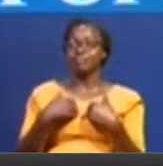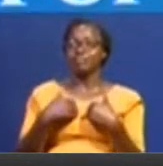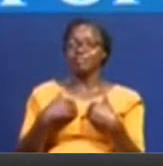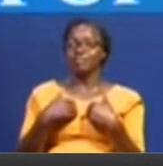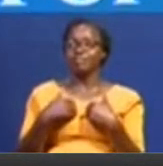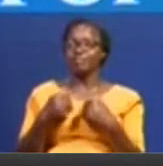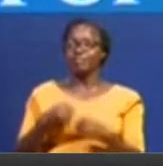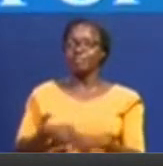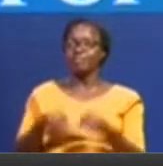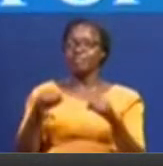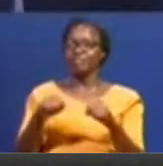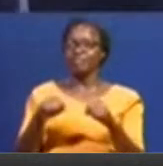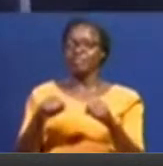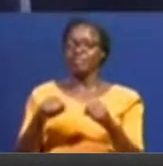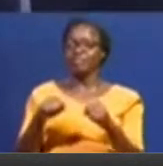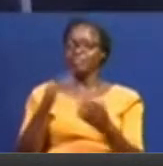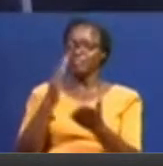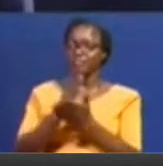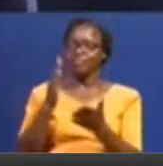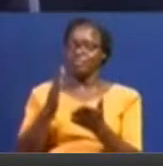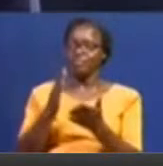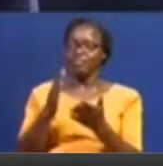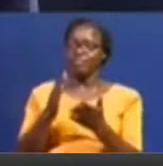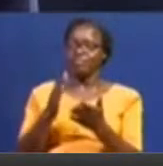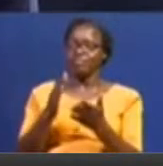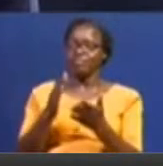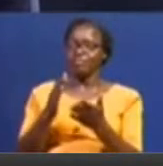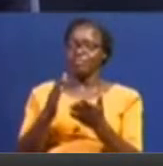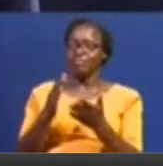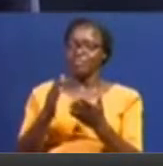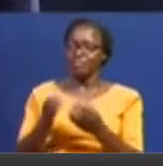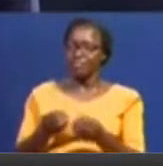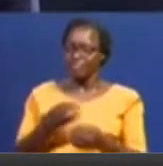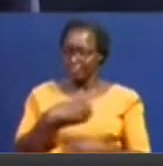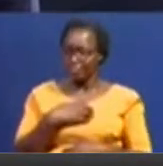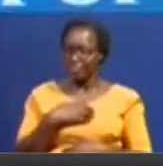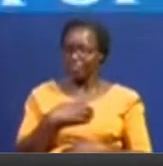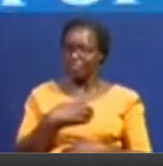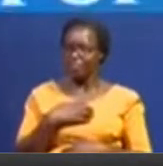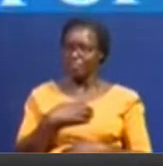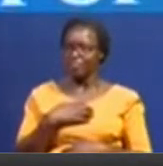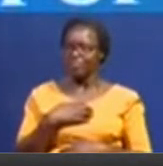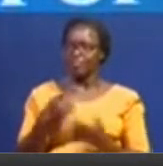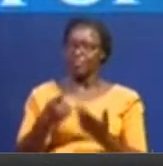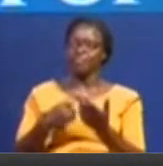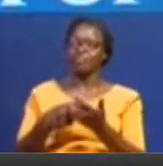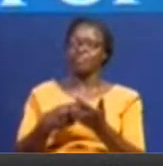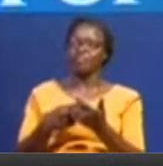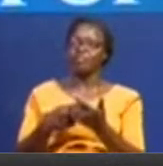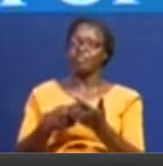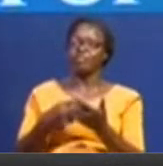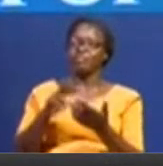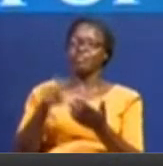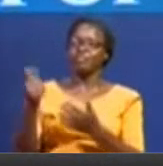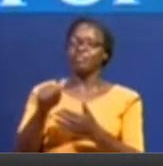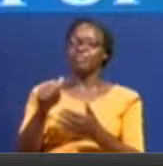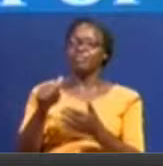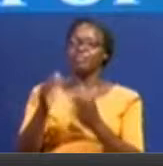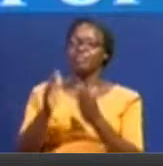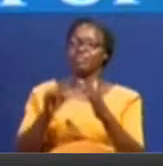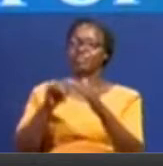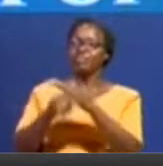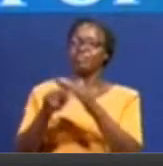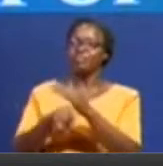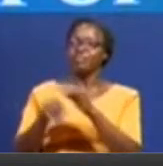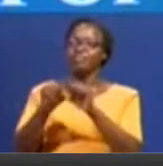It should be able to authenticate, it should be able to authorize and account. Authenticate meaning any person getting access to